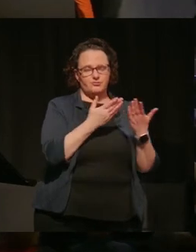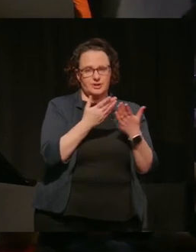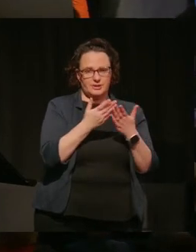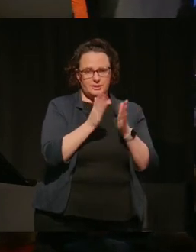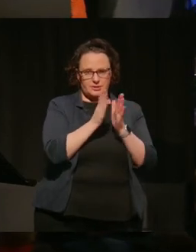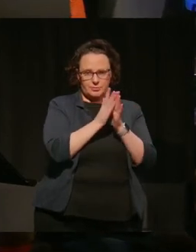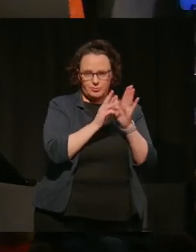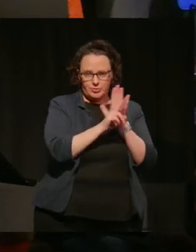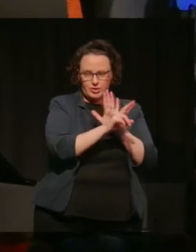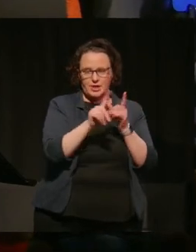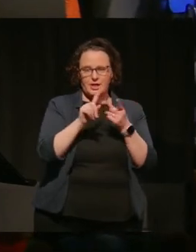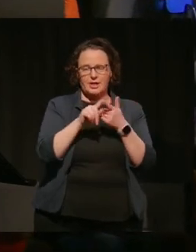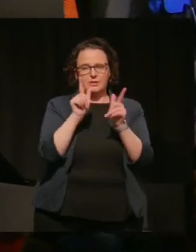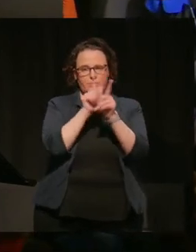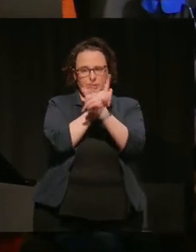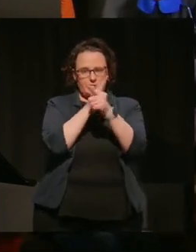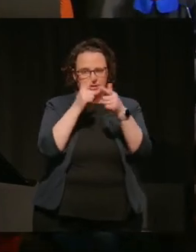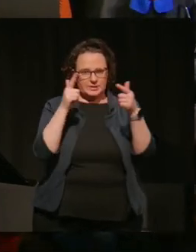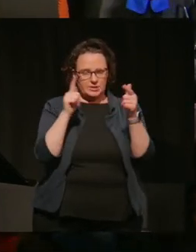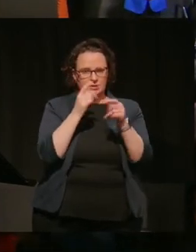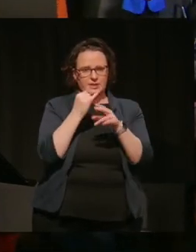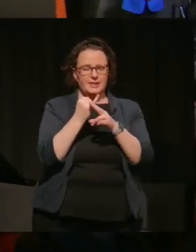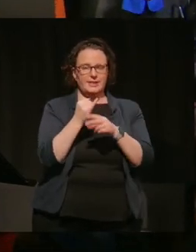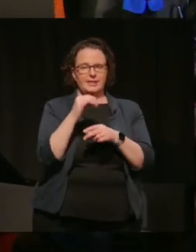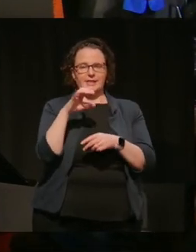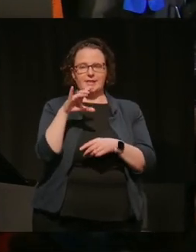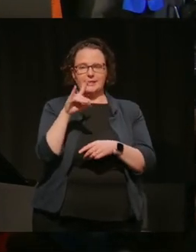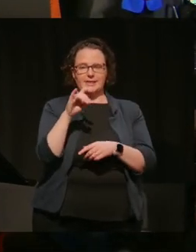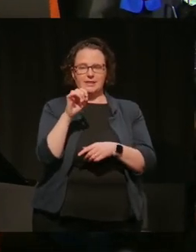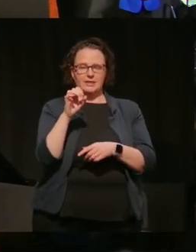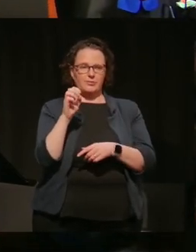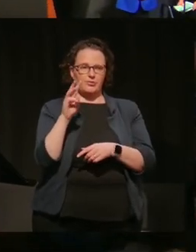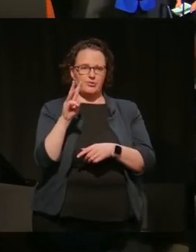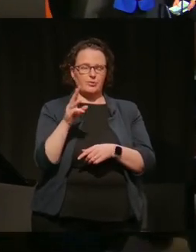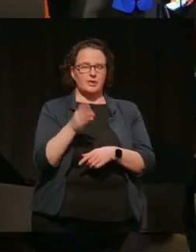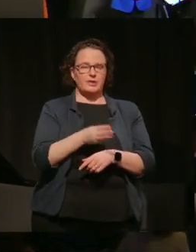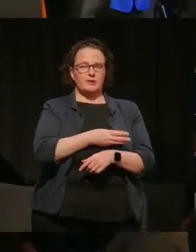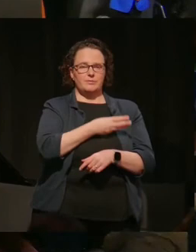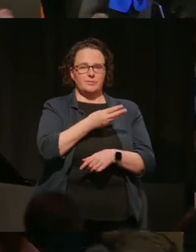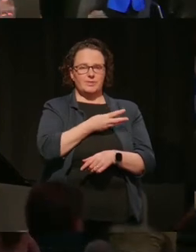the Irish Jewish community. Please stand.